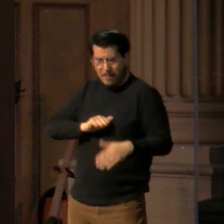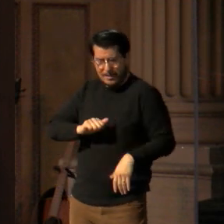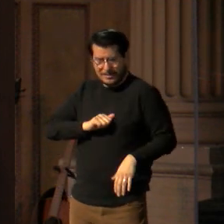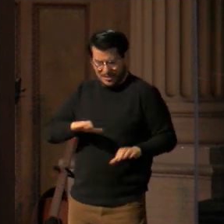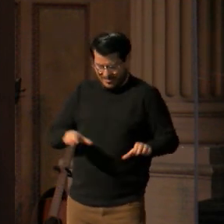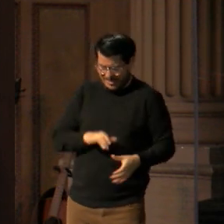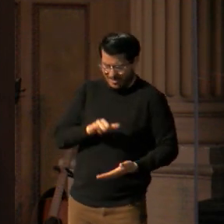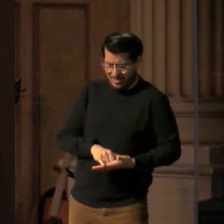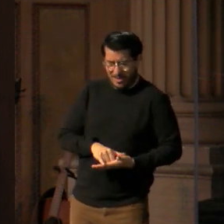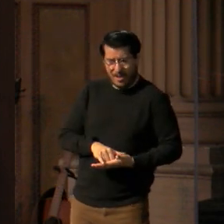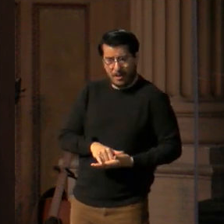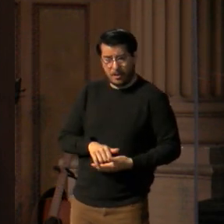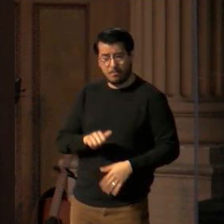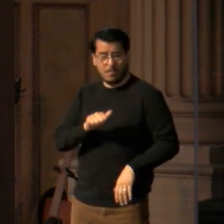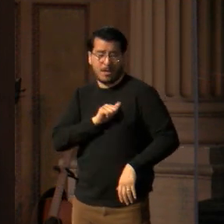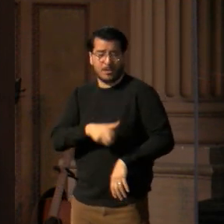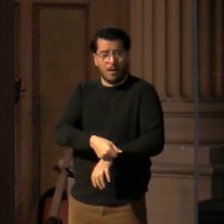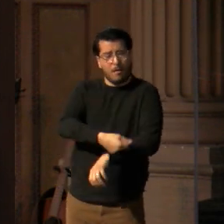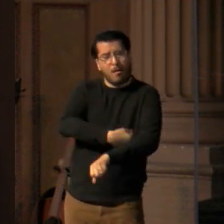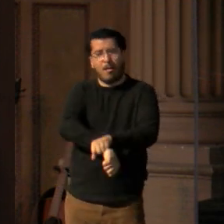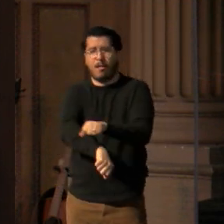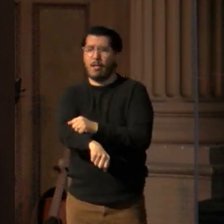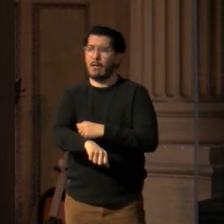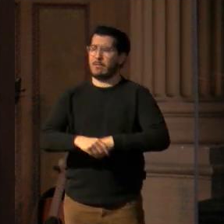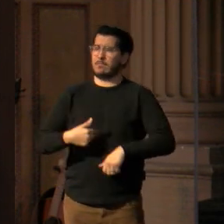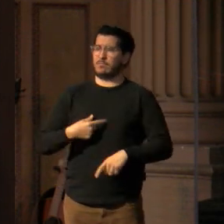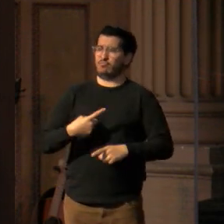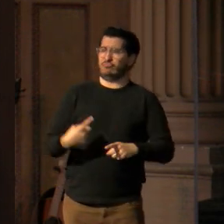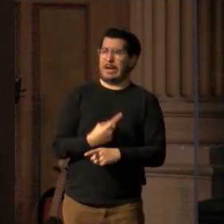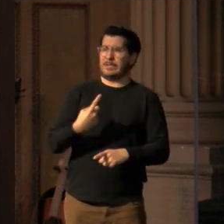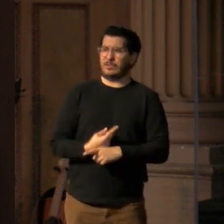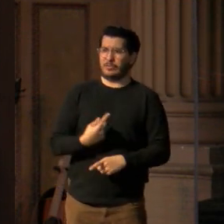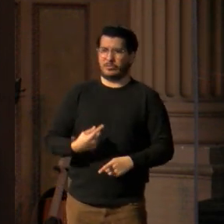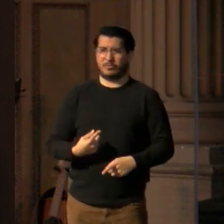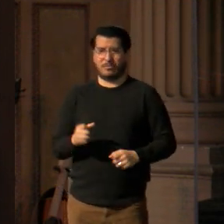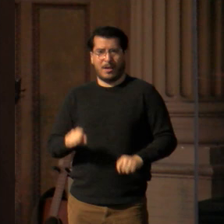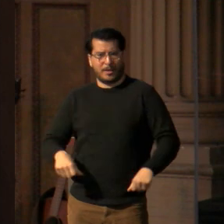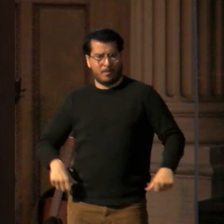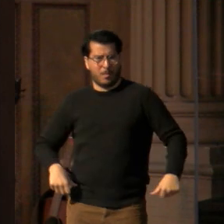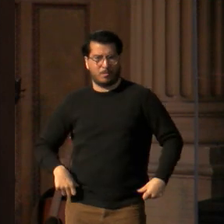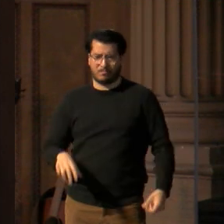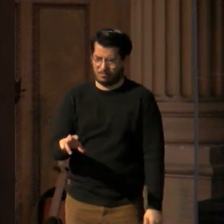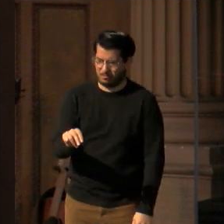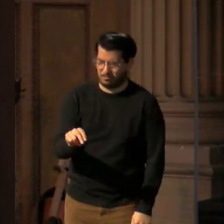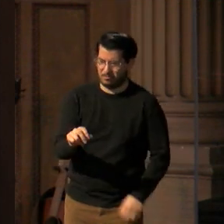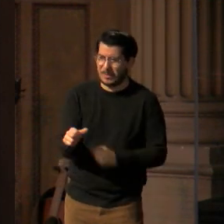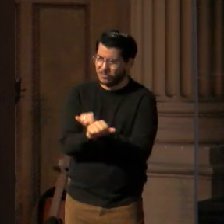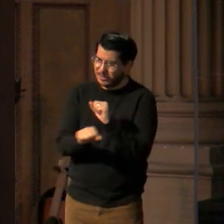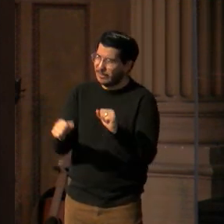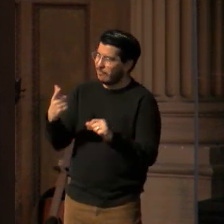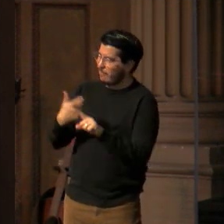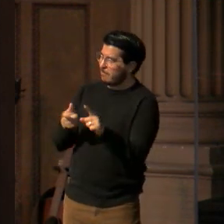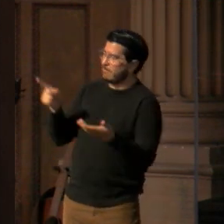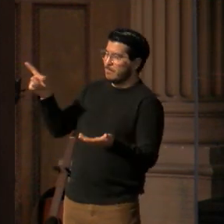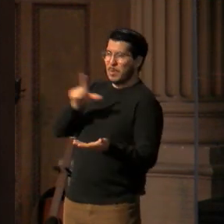I didn't make myself righteous as if I'd have something to boast about. I was saved by what the Lord did.